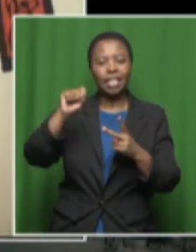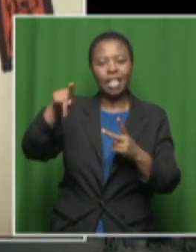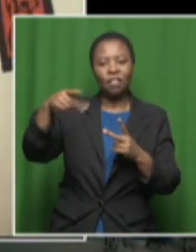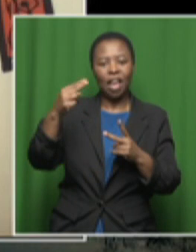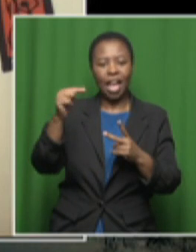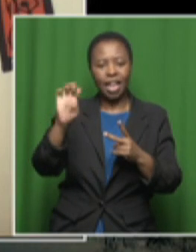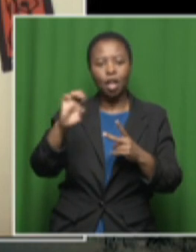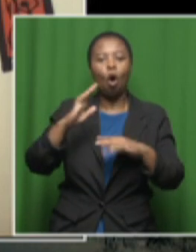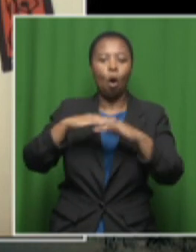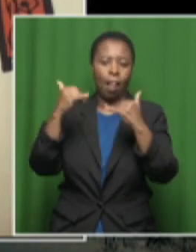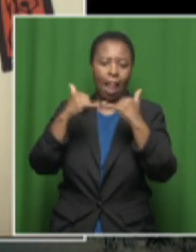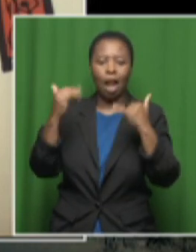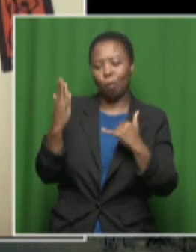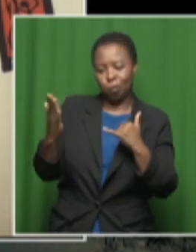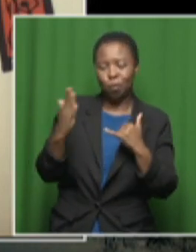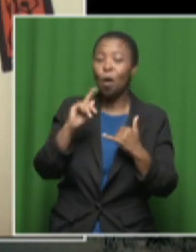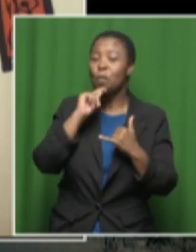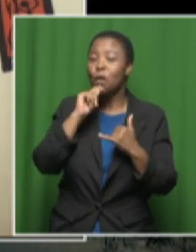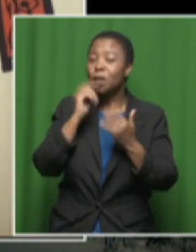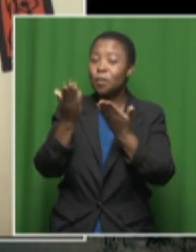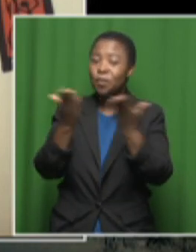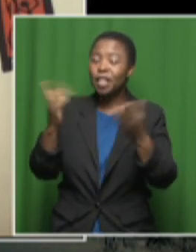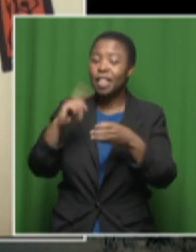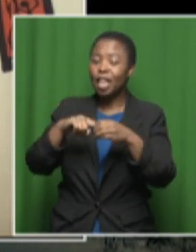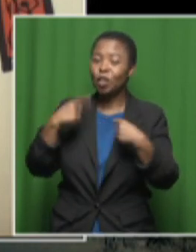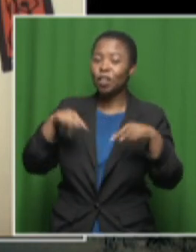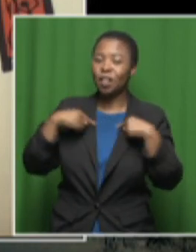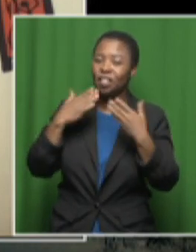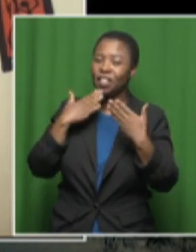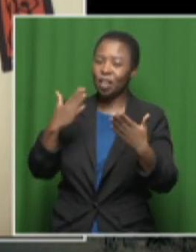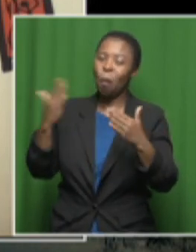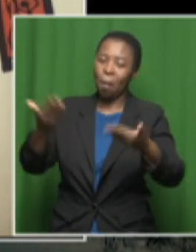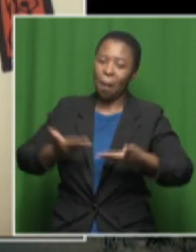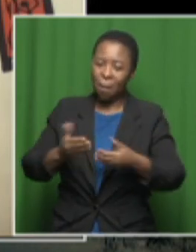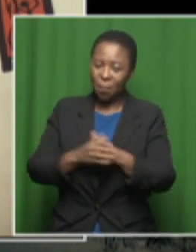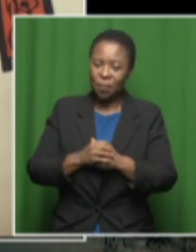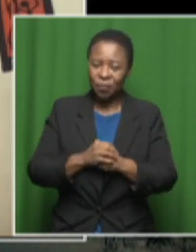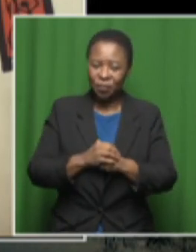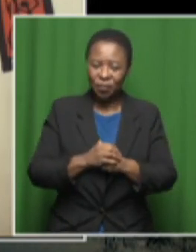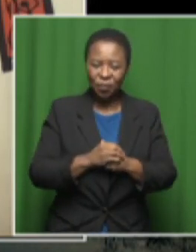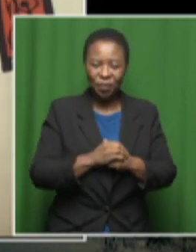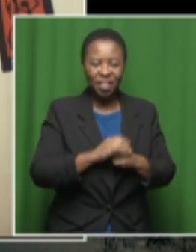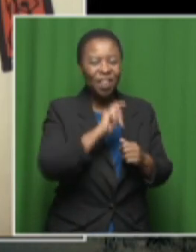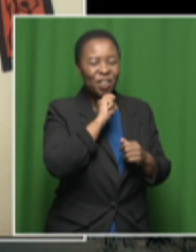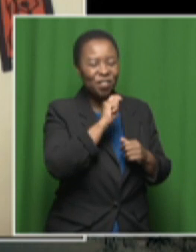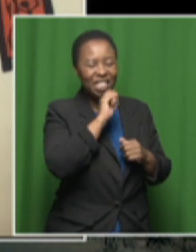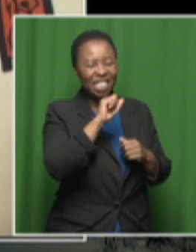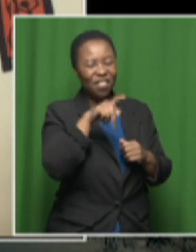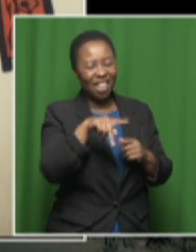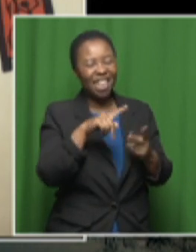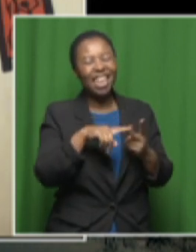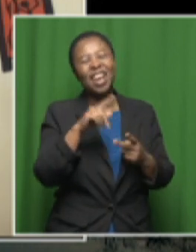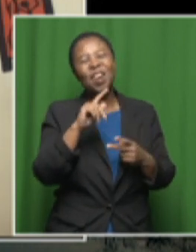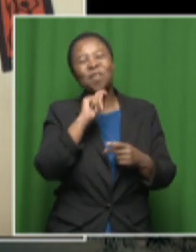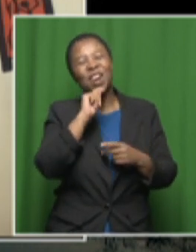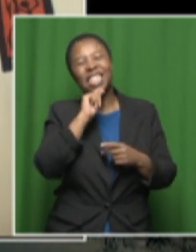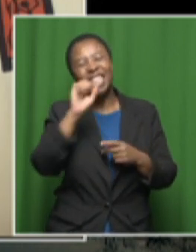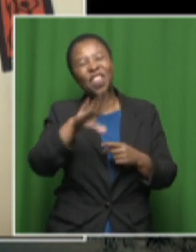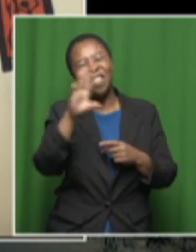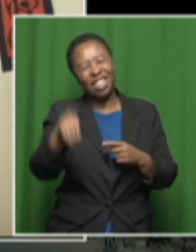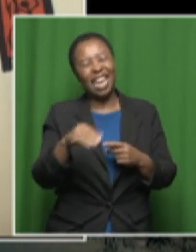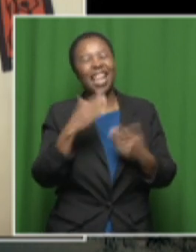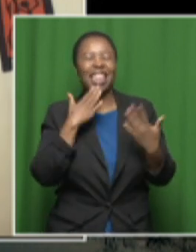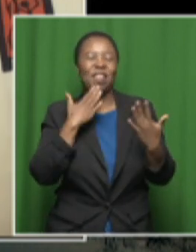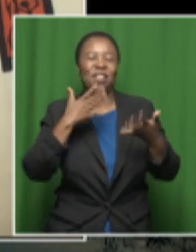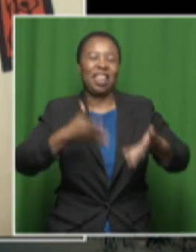Conradie virtually. Ladies, a very good morning. Thank you so much for joining us. Welcome. Good morning. Good morning, Zanzi. Thanks for